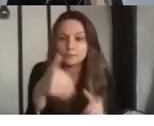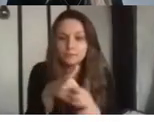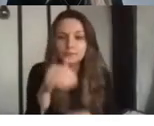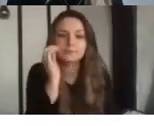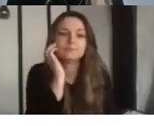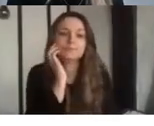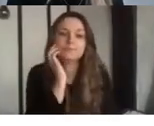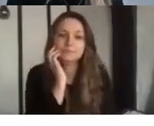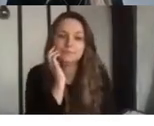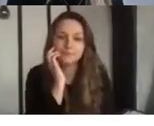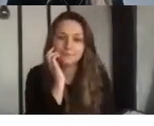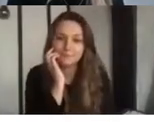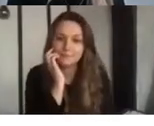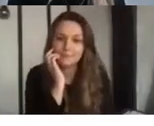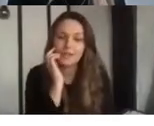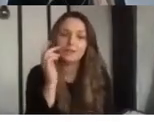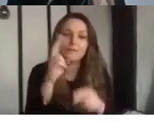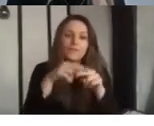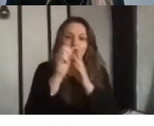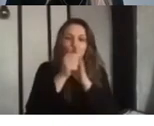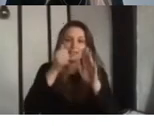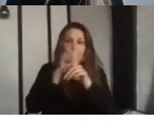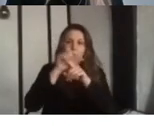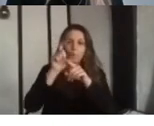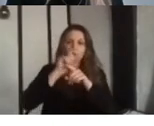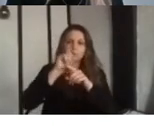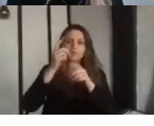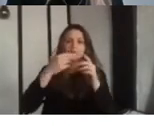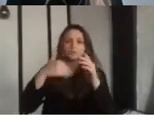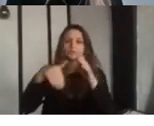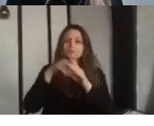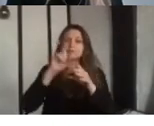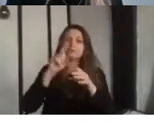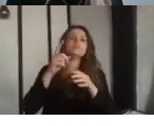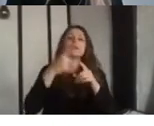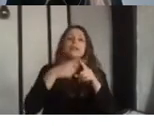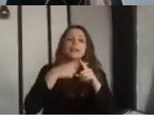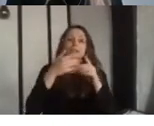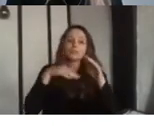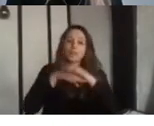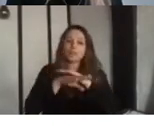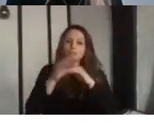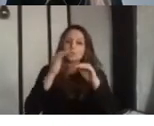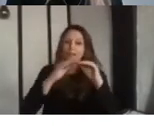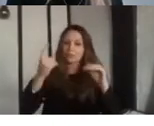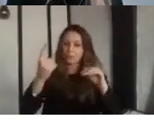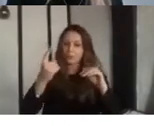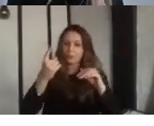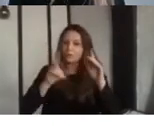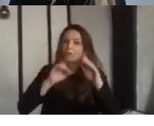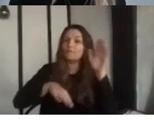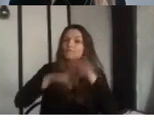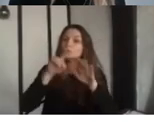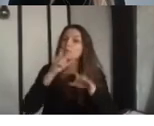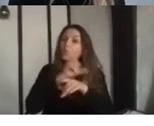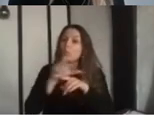So our functional skills courses. So we offer functional skills in English entry level one as full-time courses